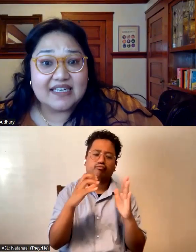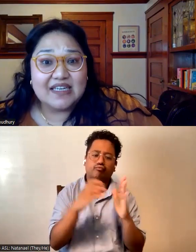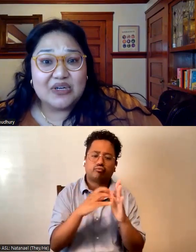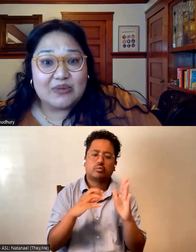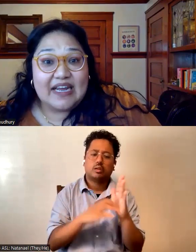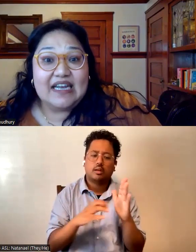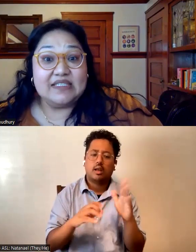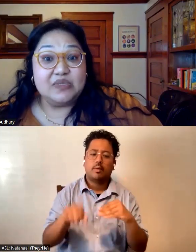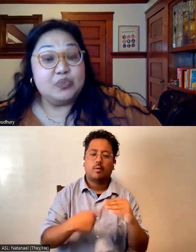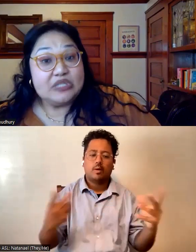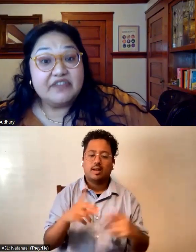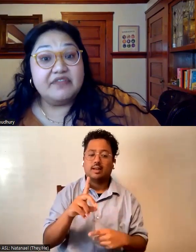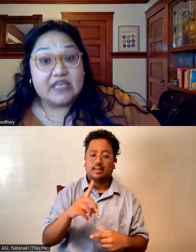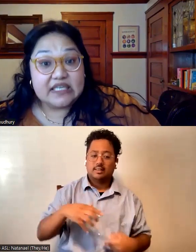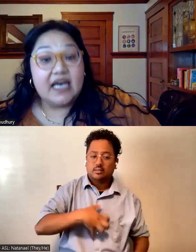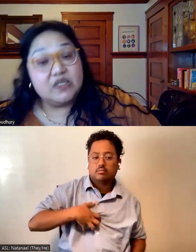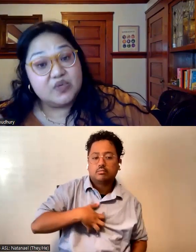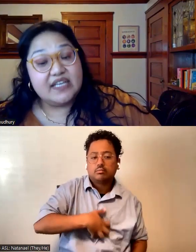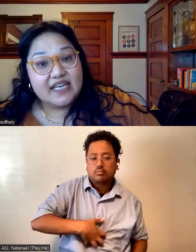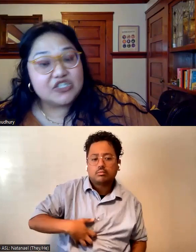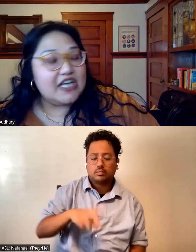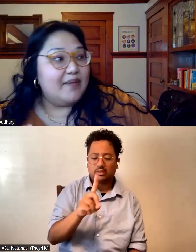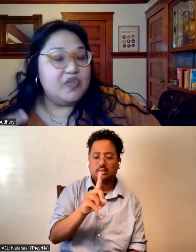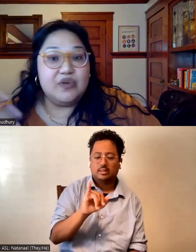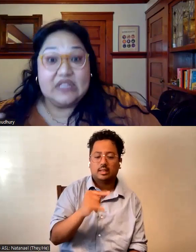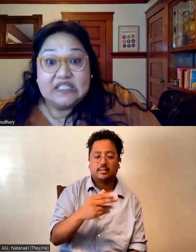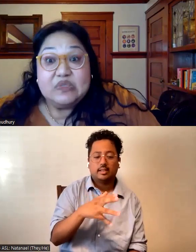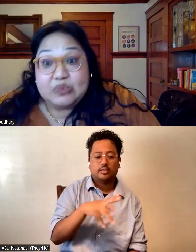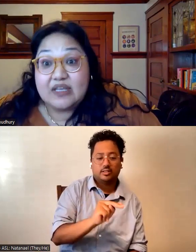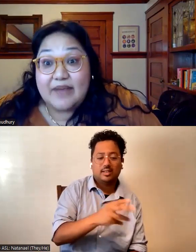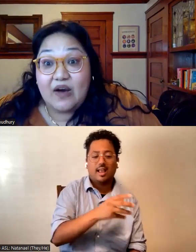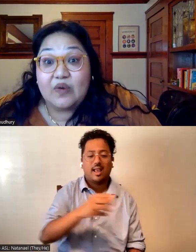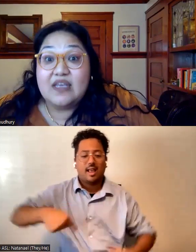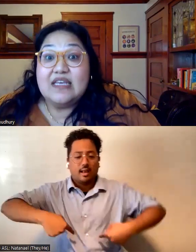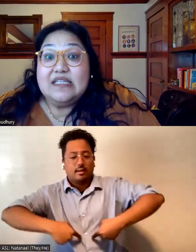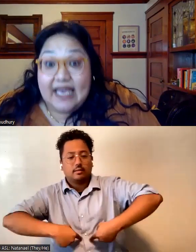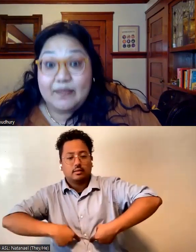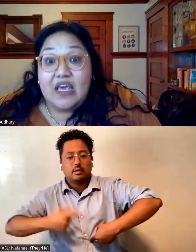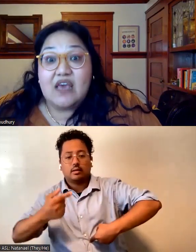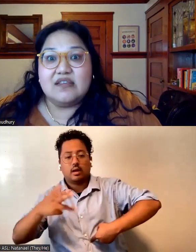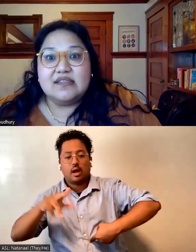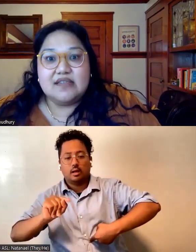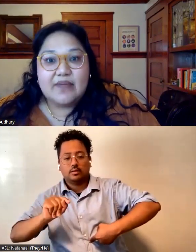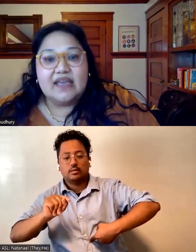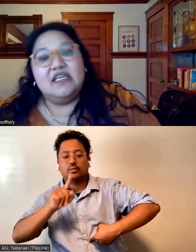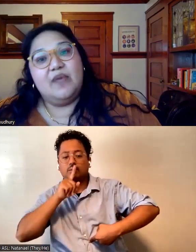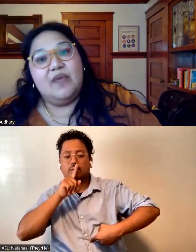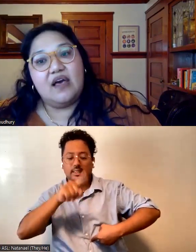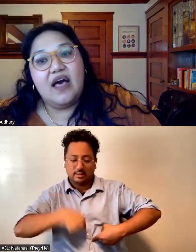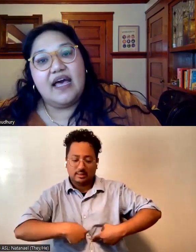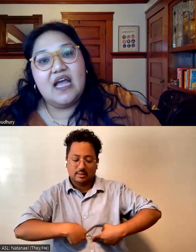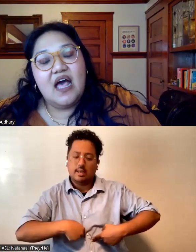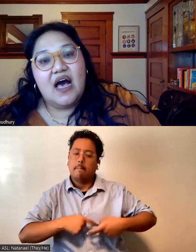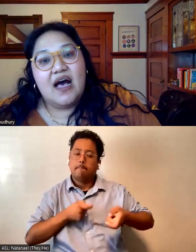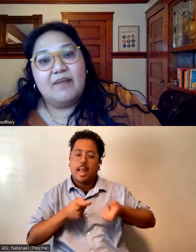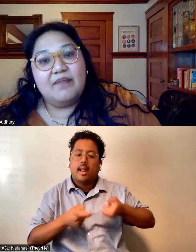gut, right? As he takes it, on Swadesh, this is really about taming the stomach, taming the